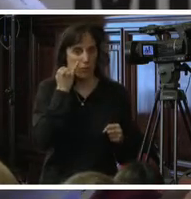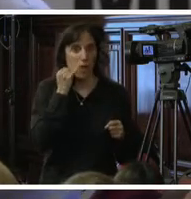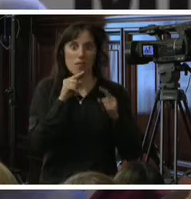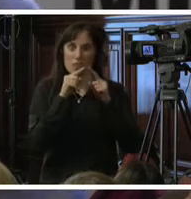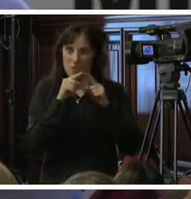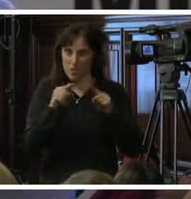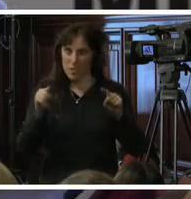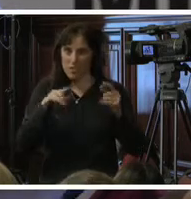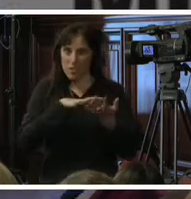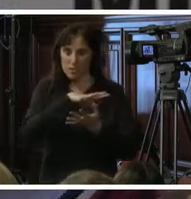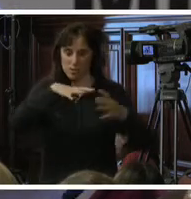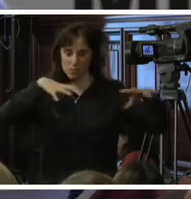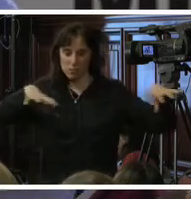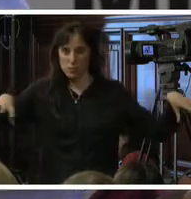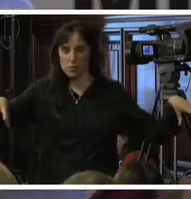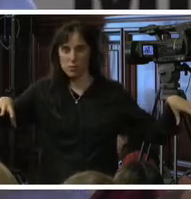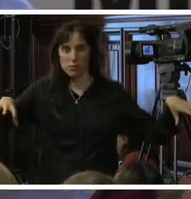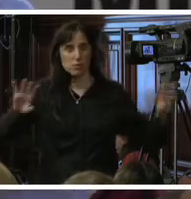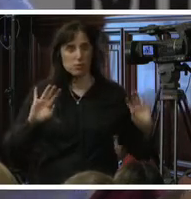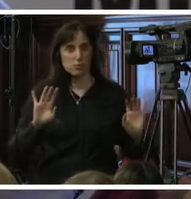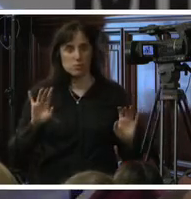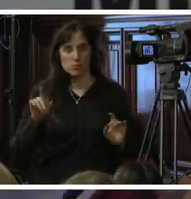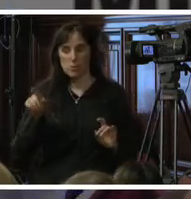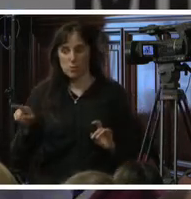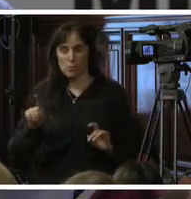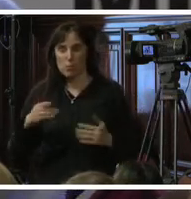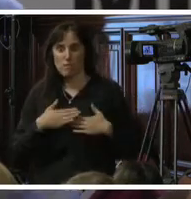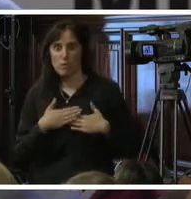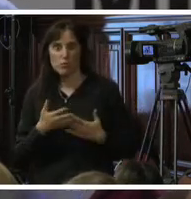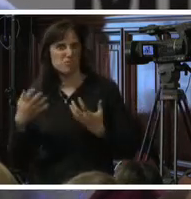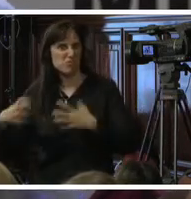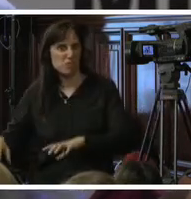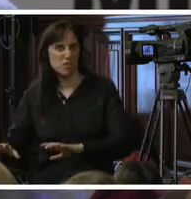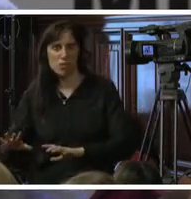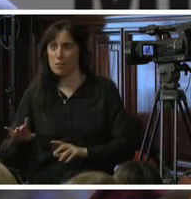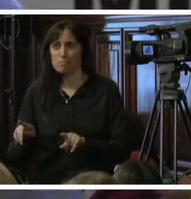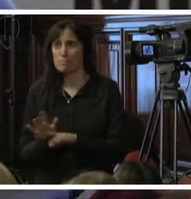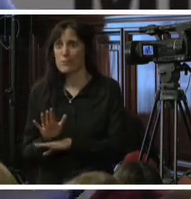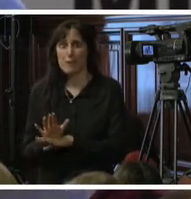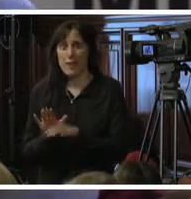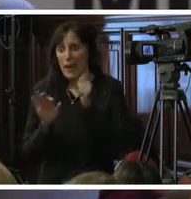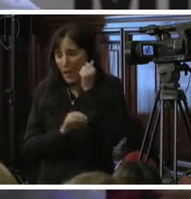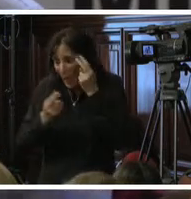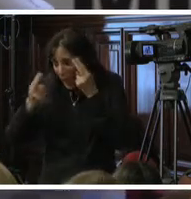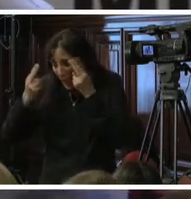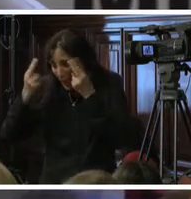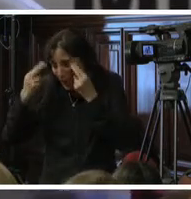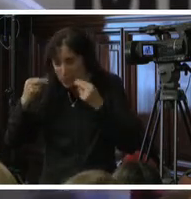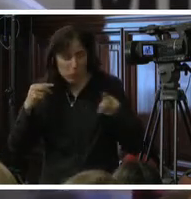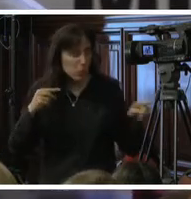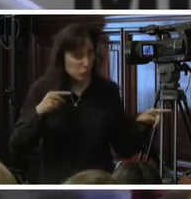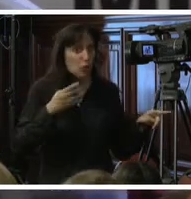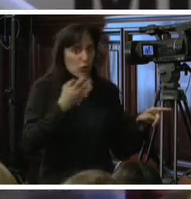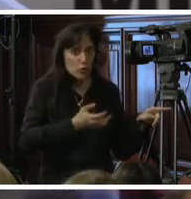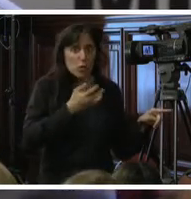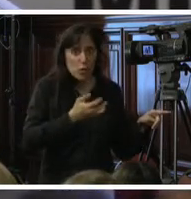activities, that's involuntary. They are enslaved as opposed to those, because there are some people who